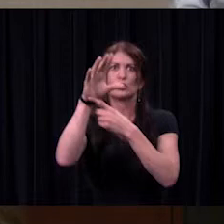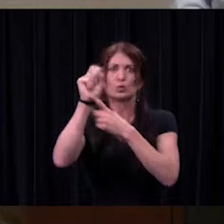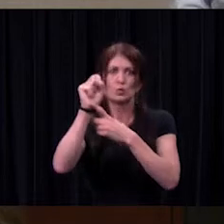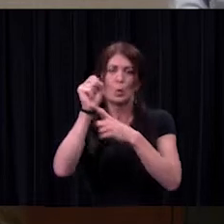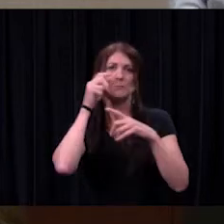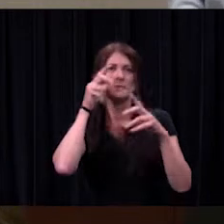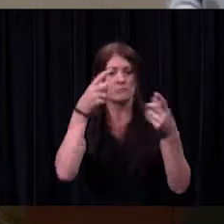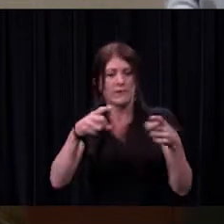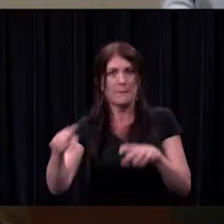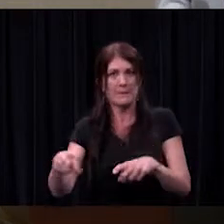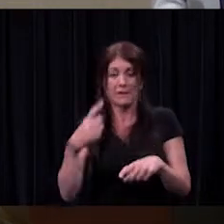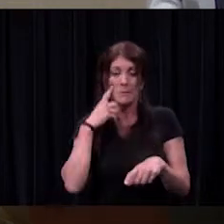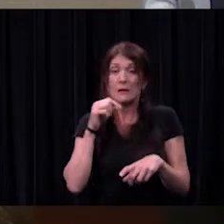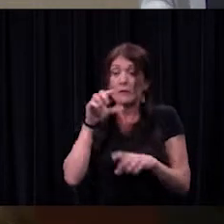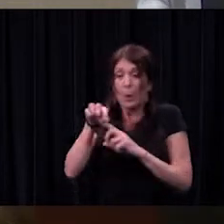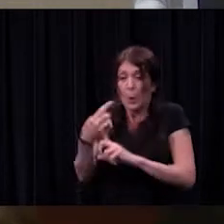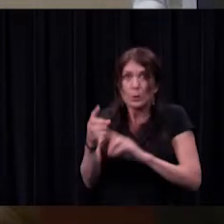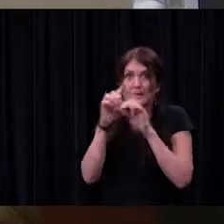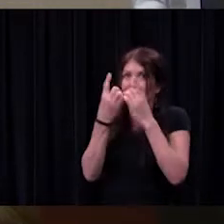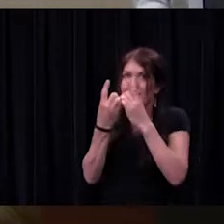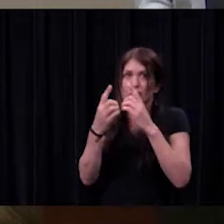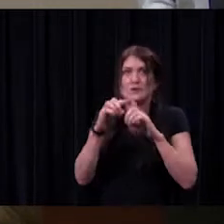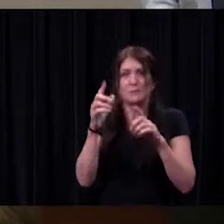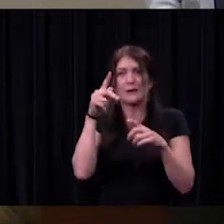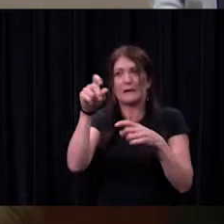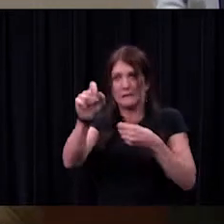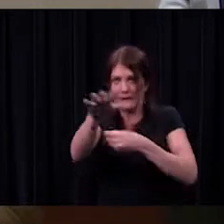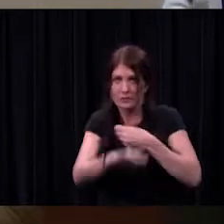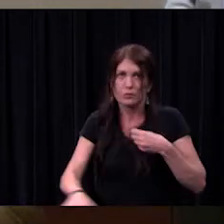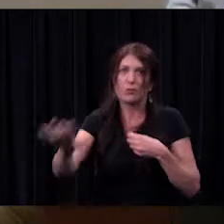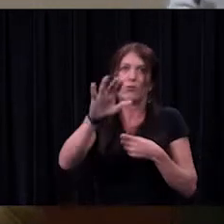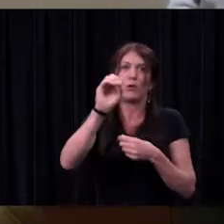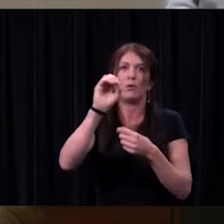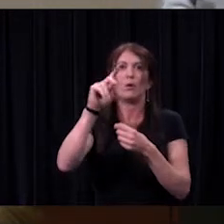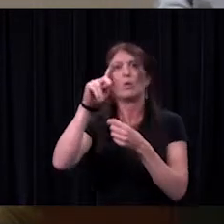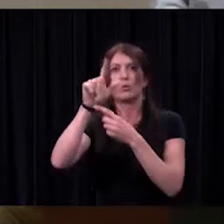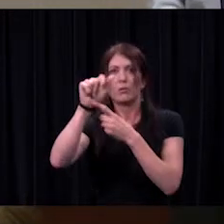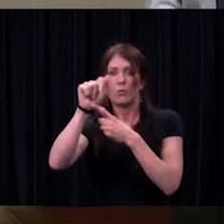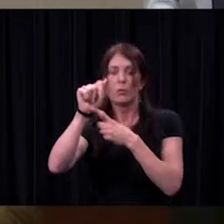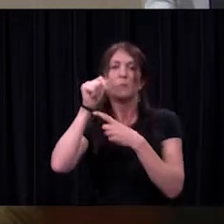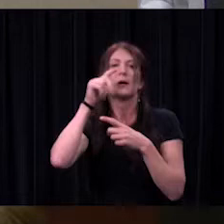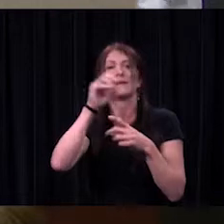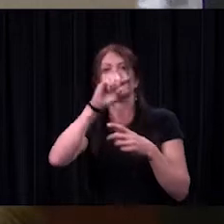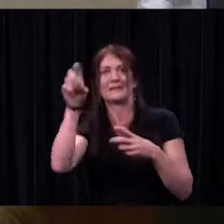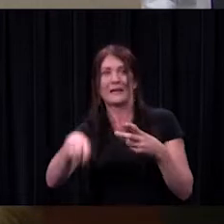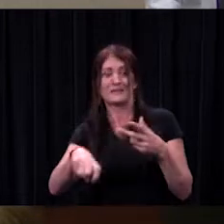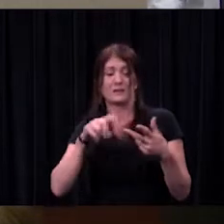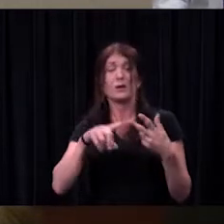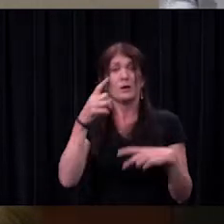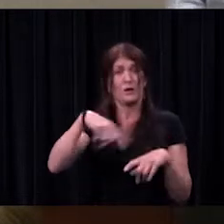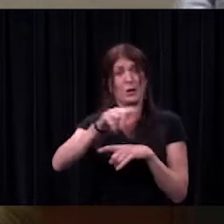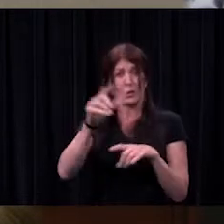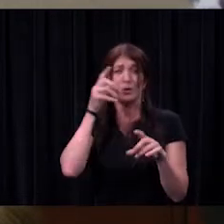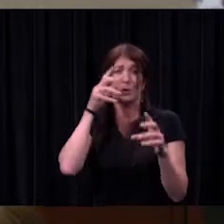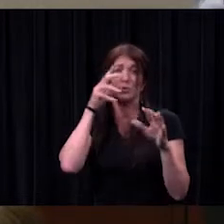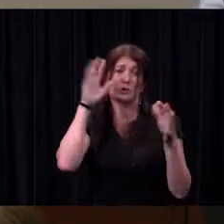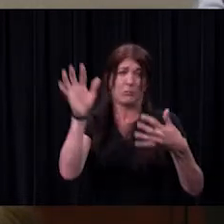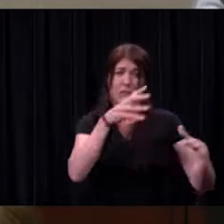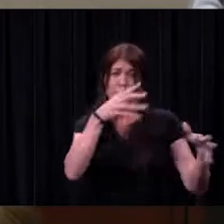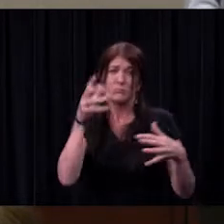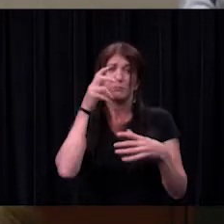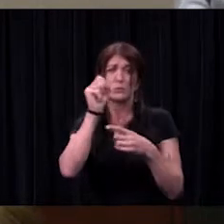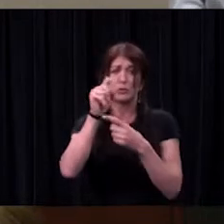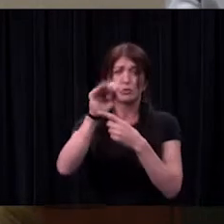is in Kansas, it's in Oklahoma, it's in Texas. And the storm losses have hurt the insurance marketplace. Over